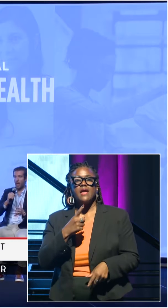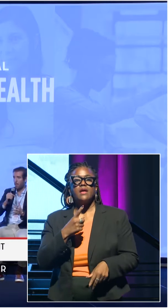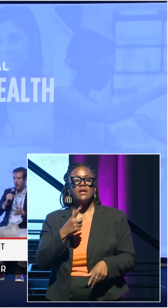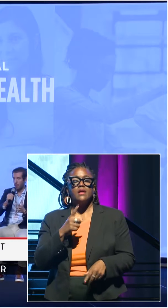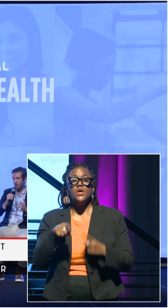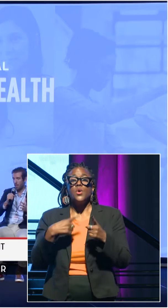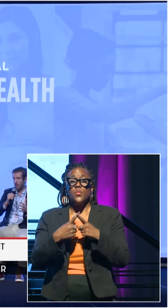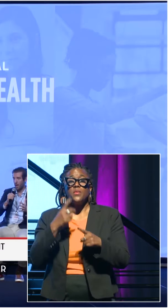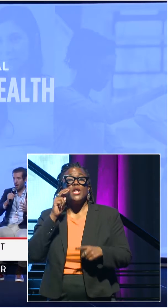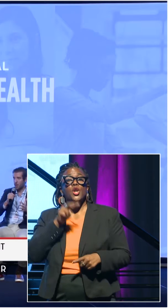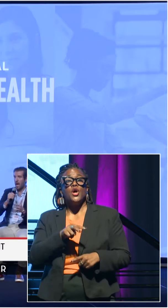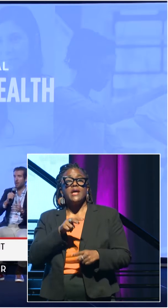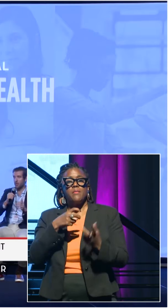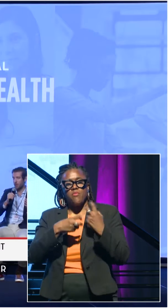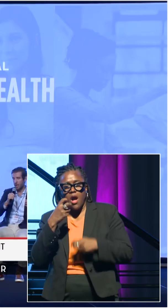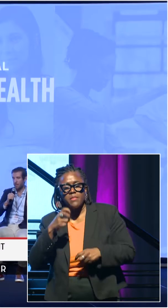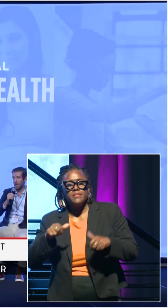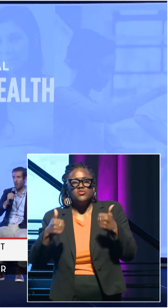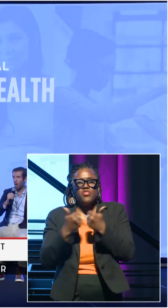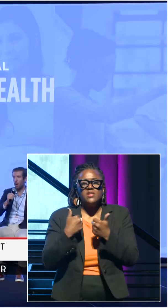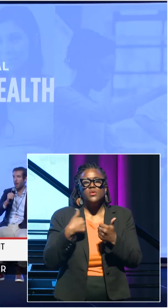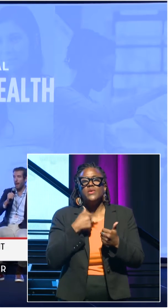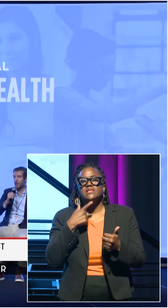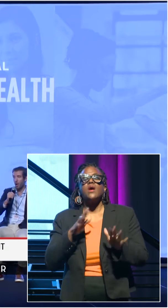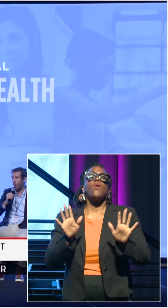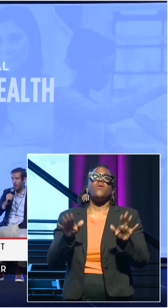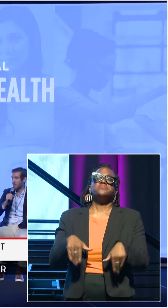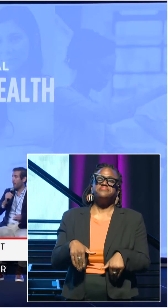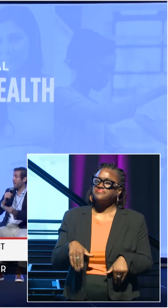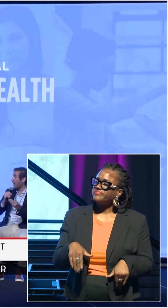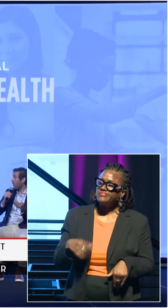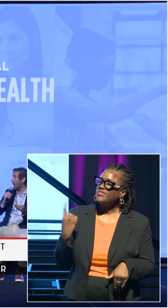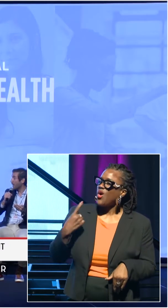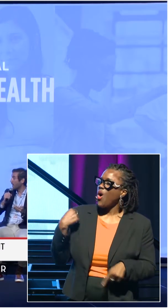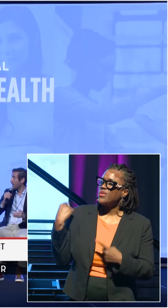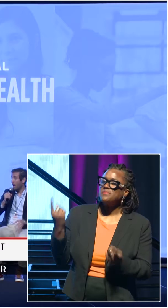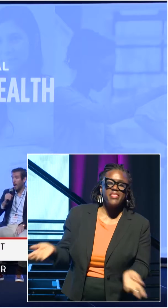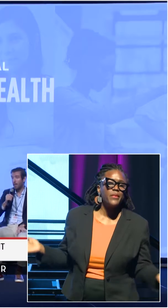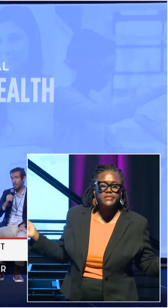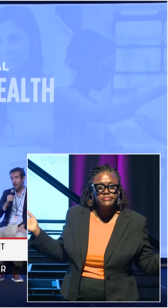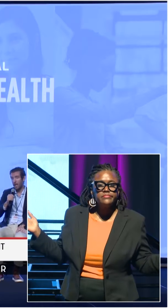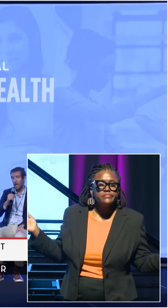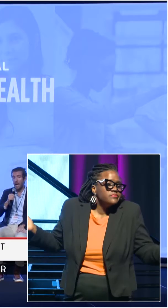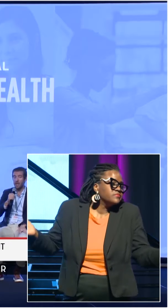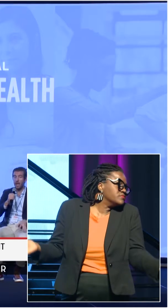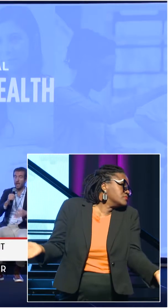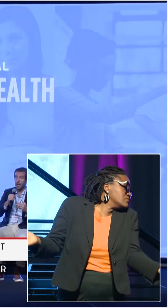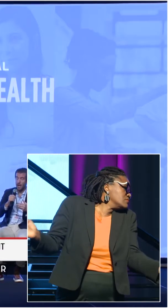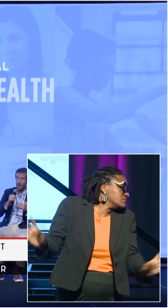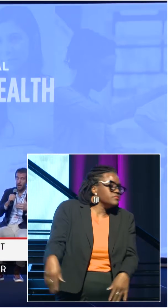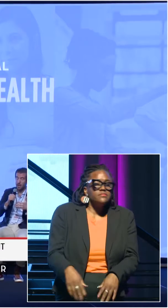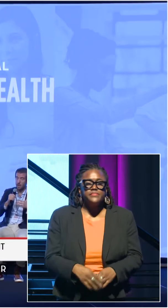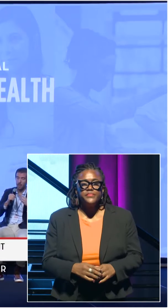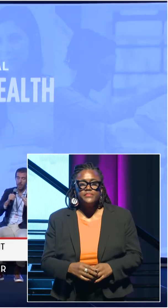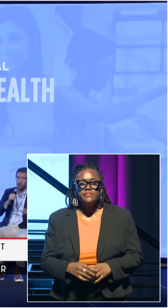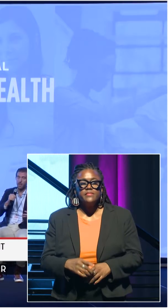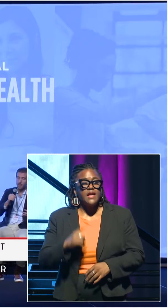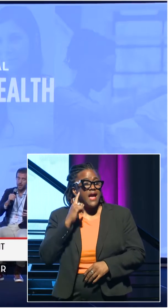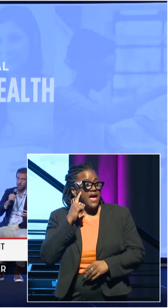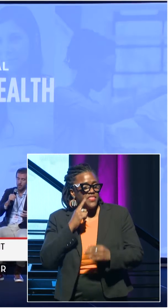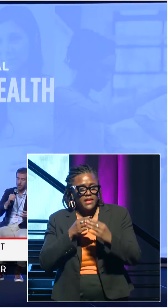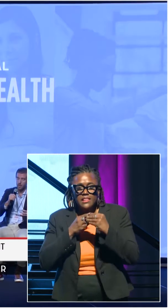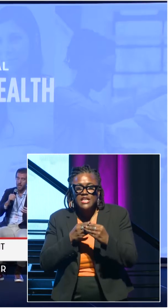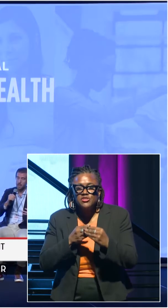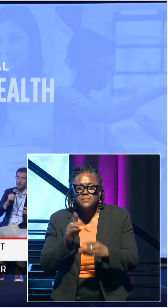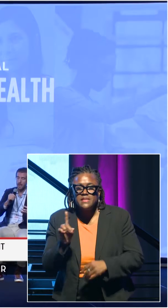when we look at a problem or a challenge, and just keep saying, well, it's always been that way. And I think, and the leadership in